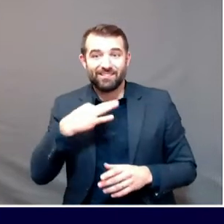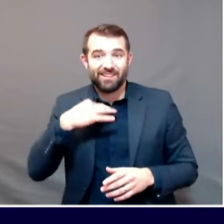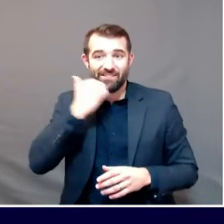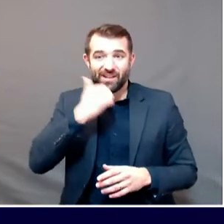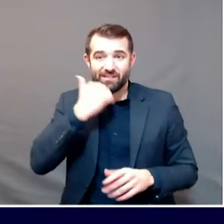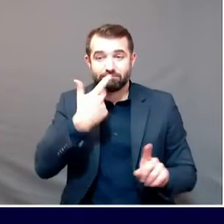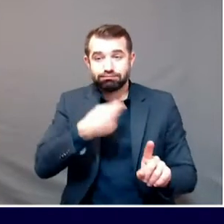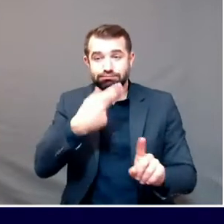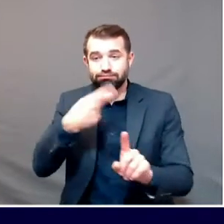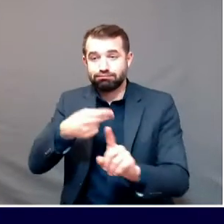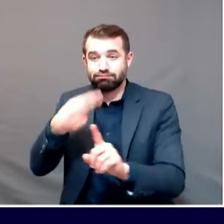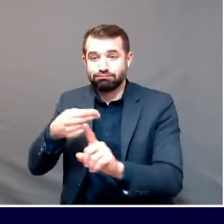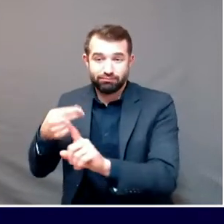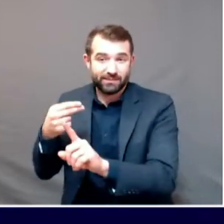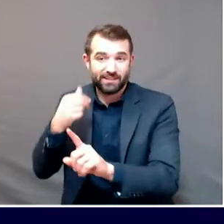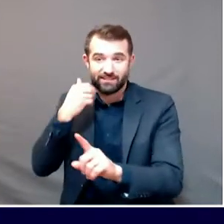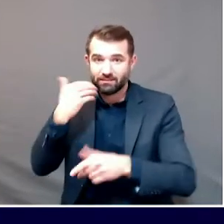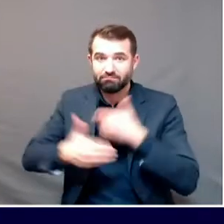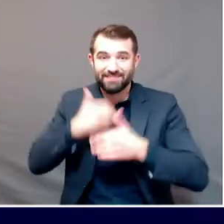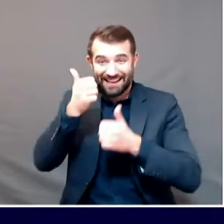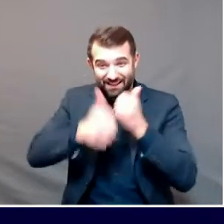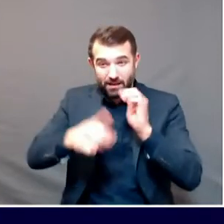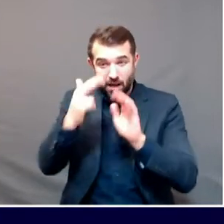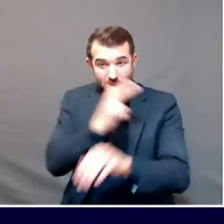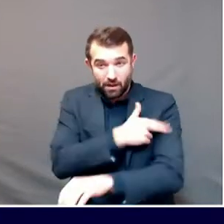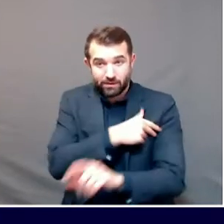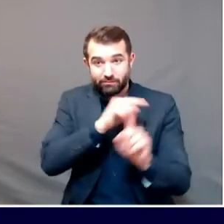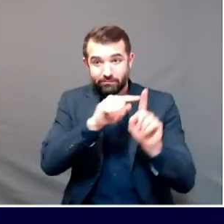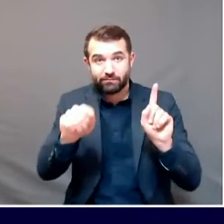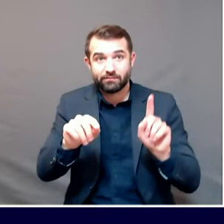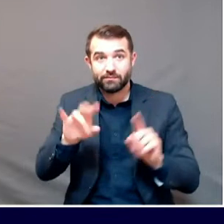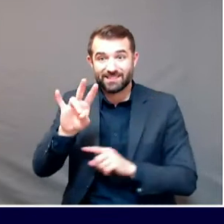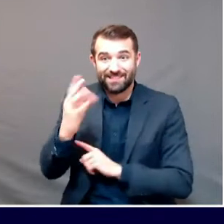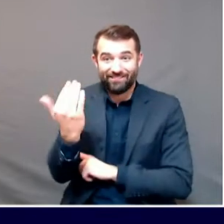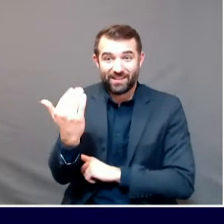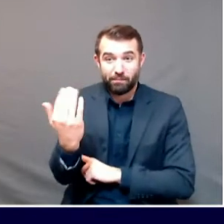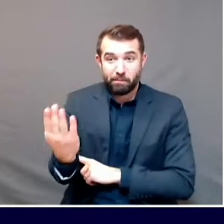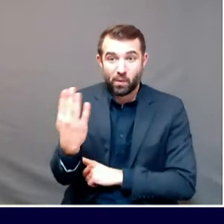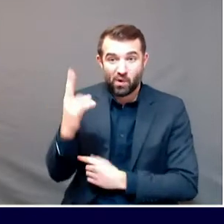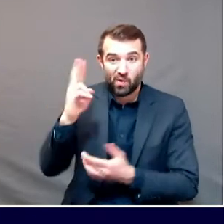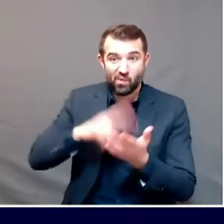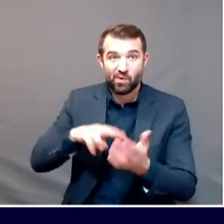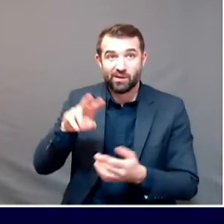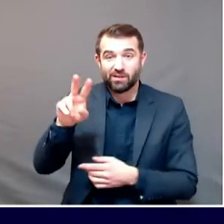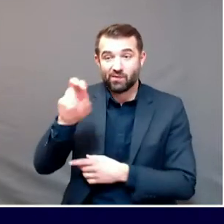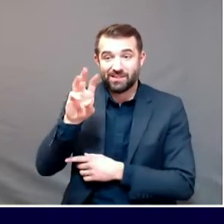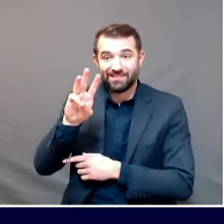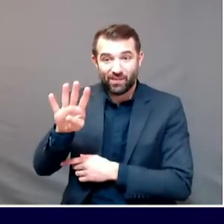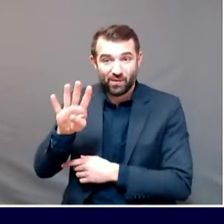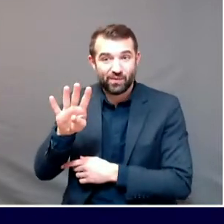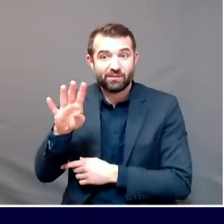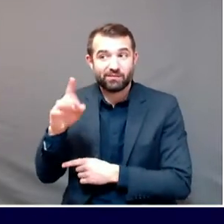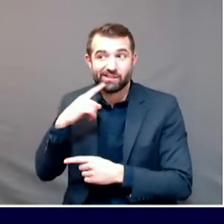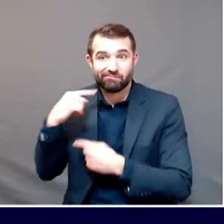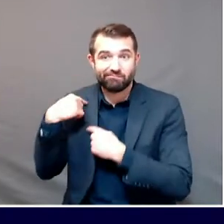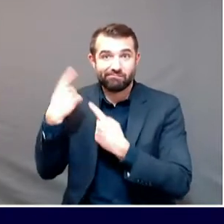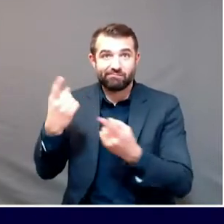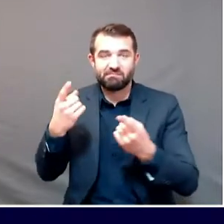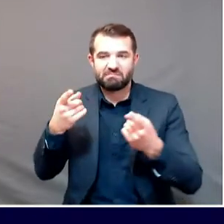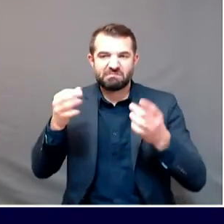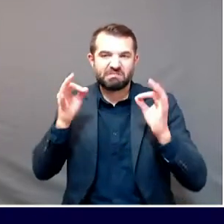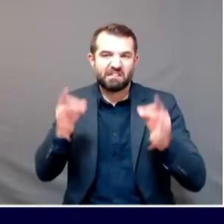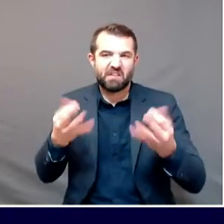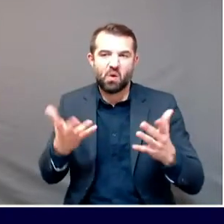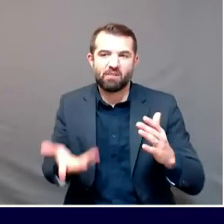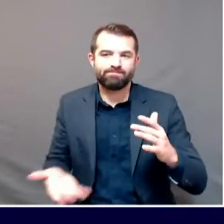as of 8:30, 8:15 a.m. this morning. And so it has almost certainly gone up by